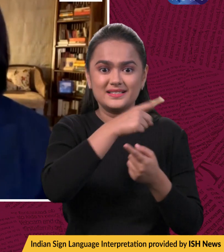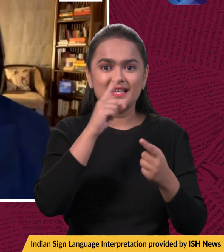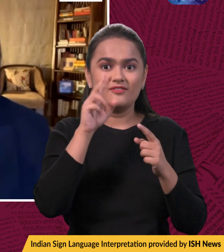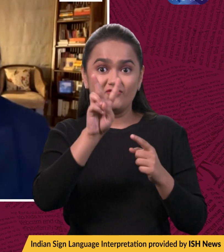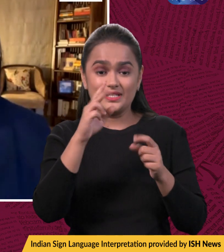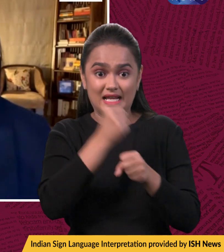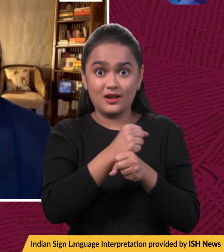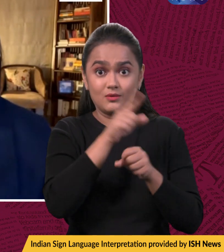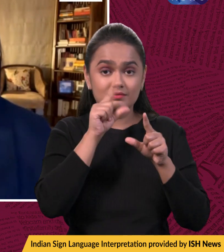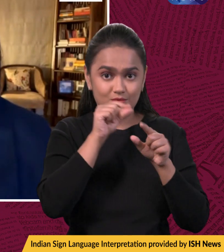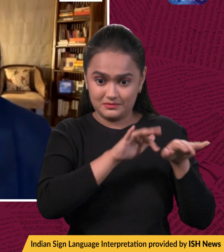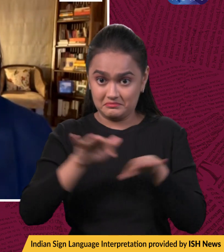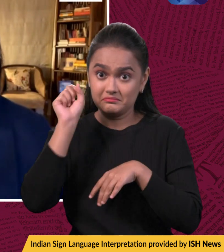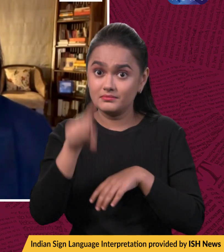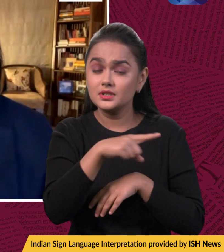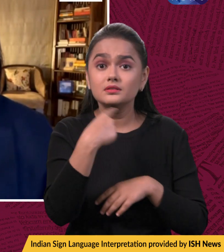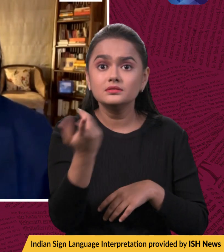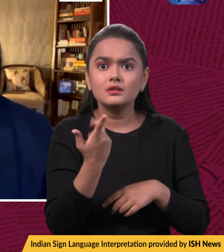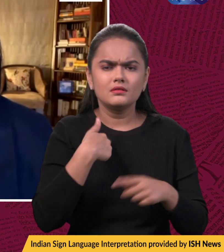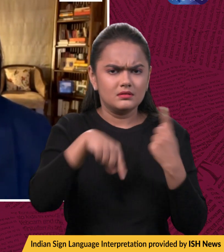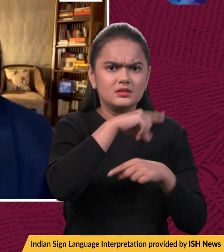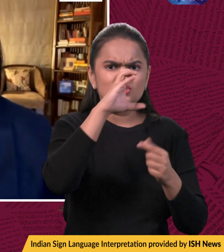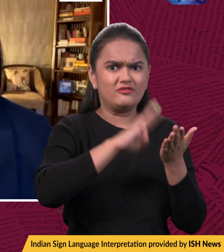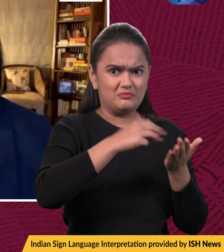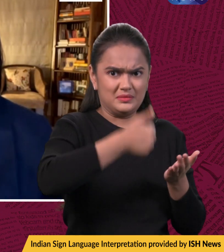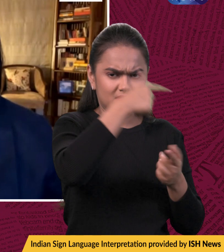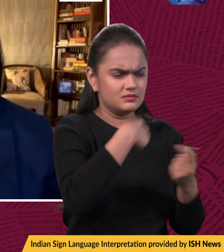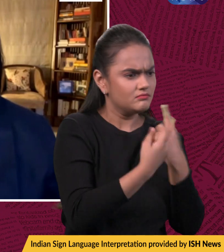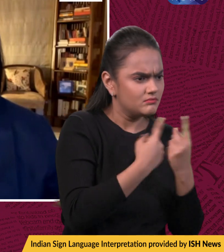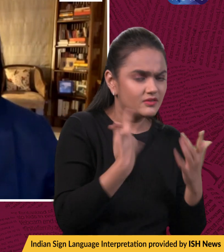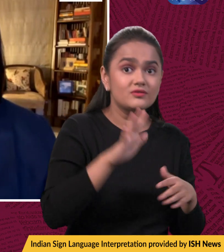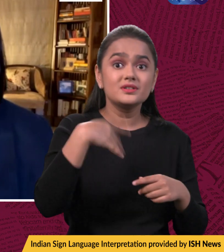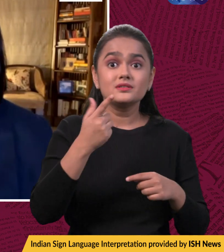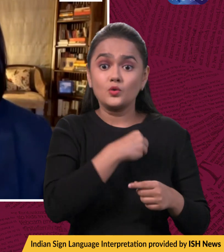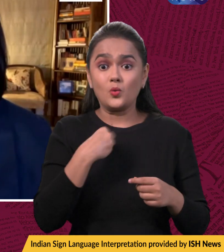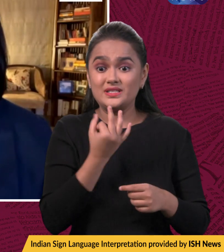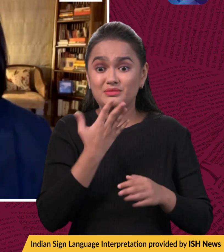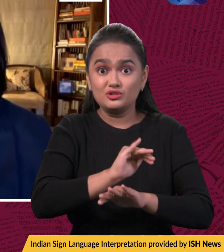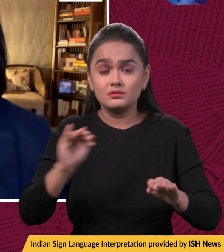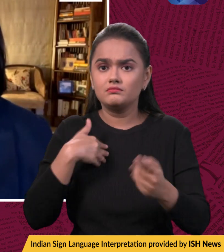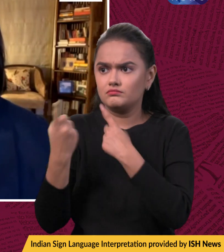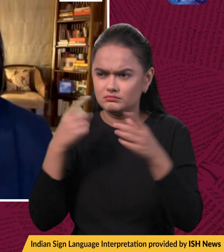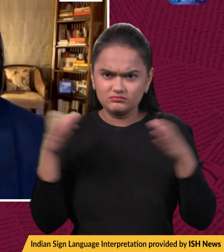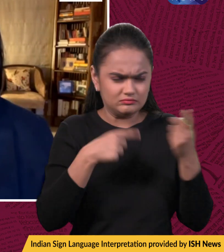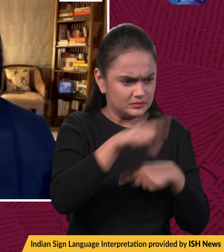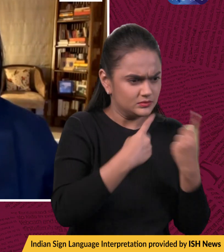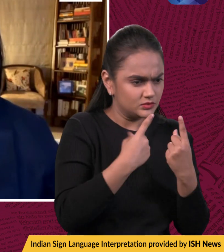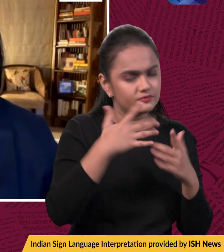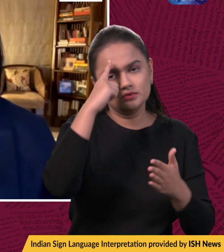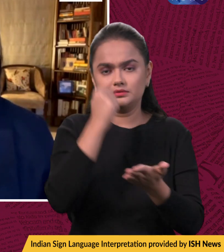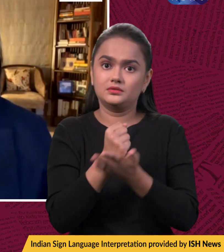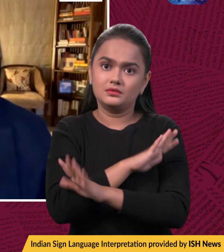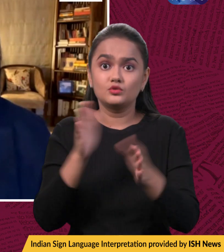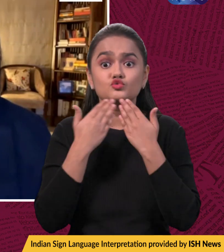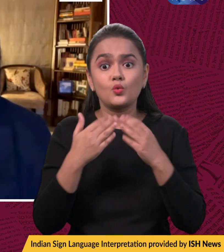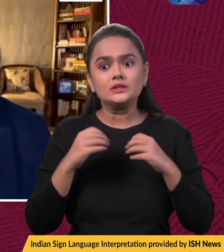Gaikwad tweeted today, and I quote, saying, "After discussing with Chief Minister, the Cabinet and the Pediatric Task Force, the State Cabinet has decided